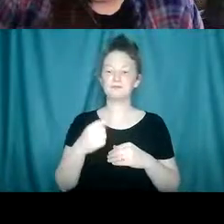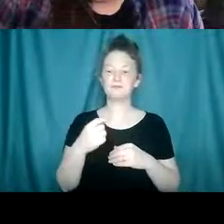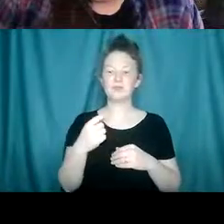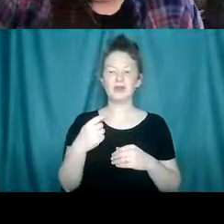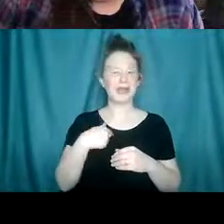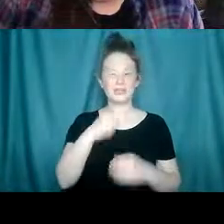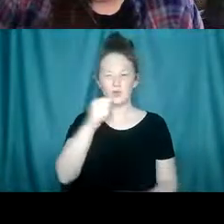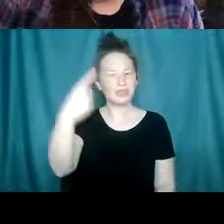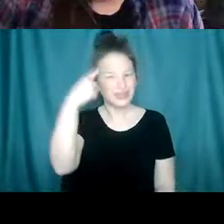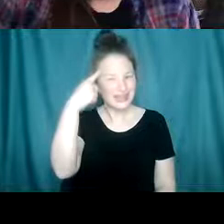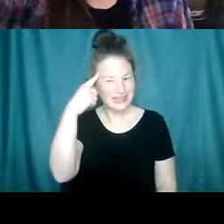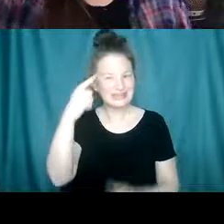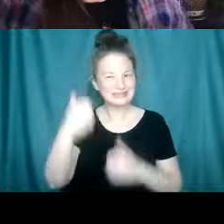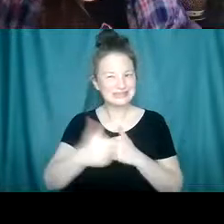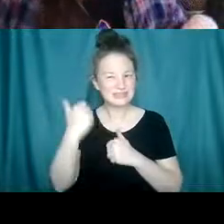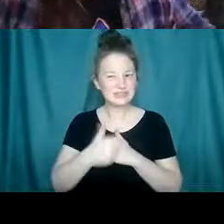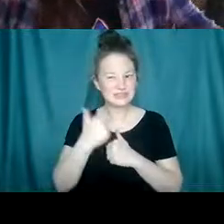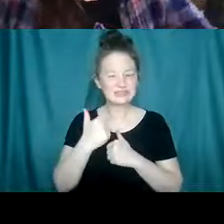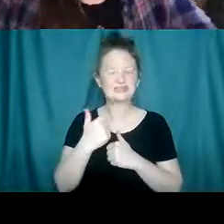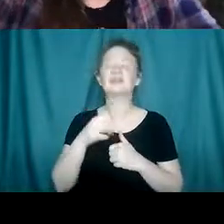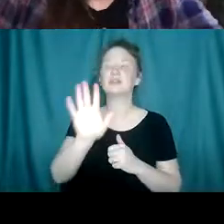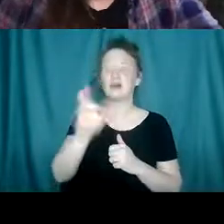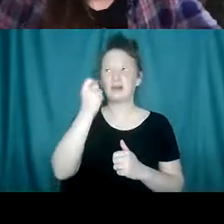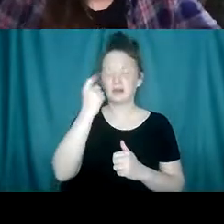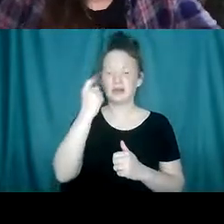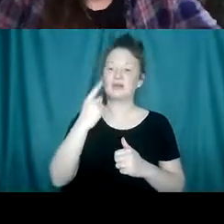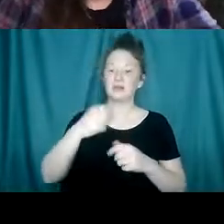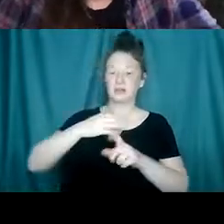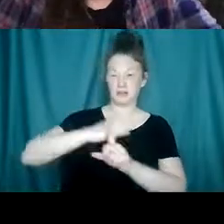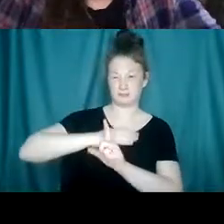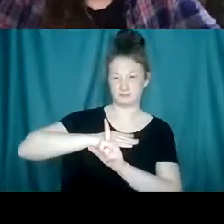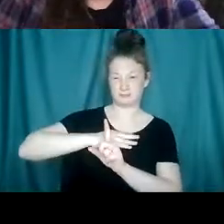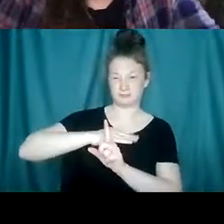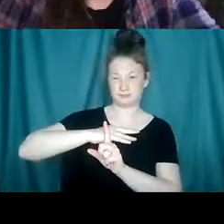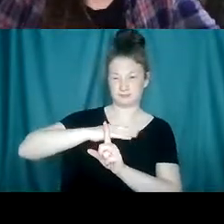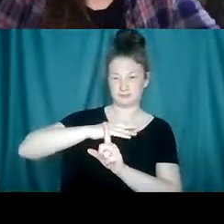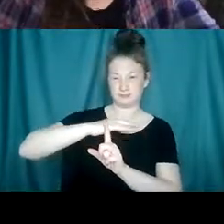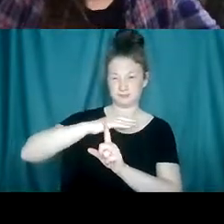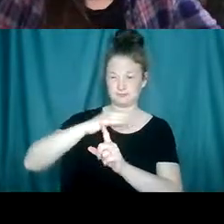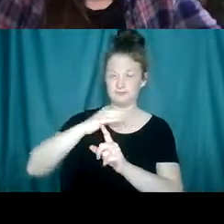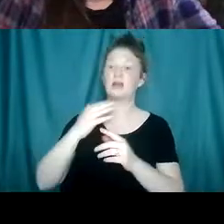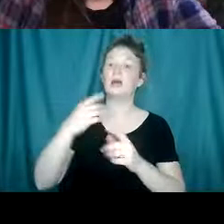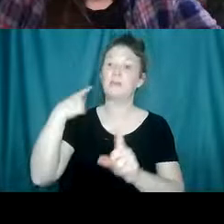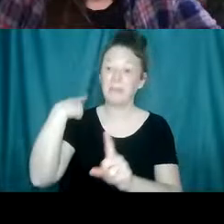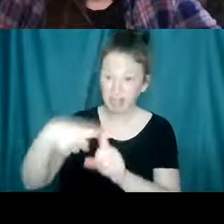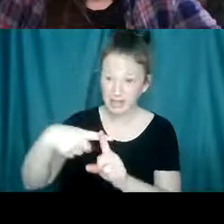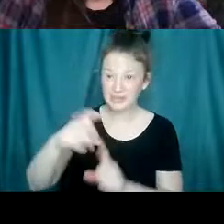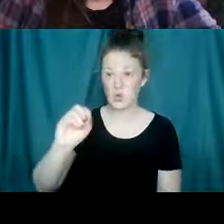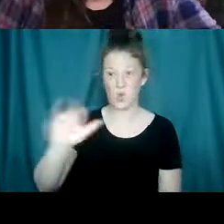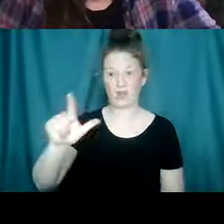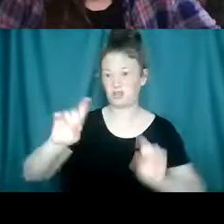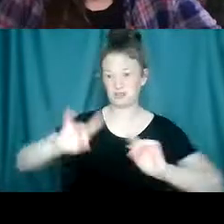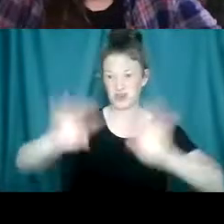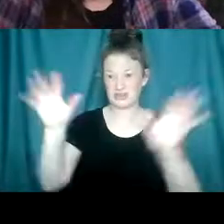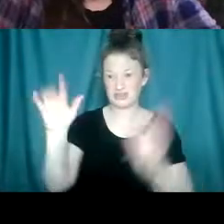that on top of our climate crisis, we also have an oil crisis. And it is